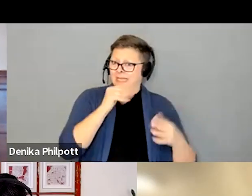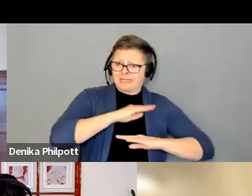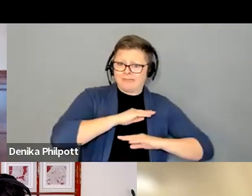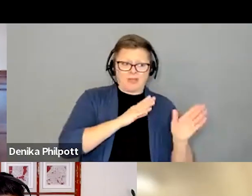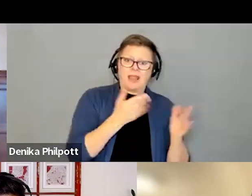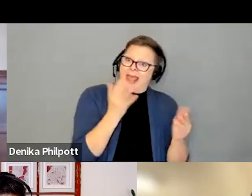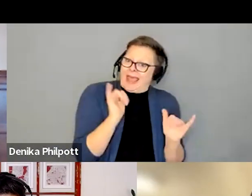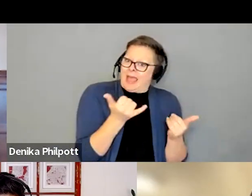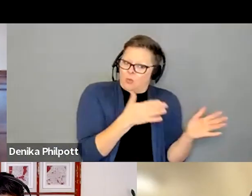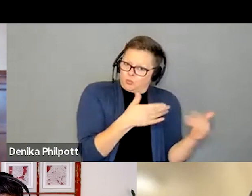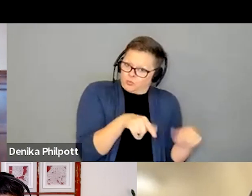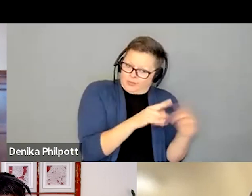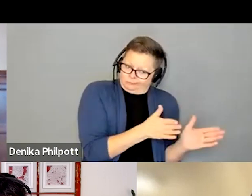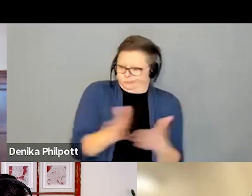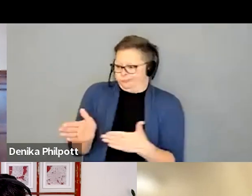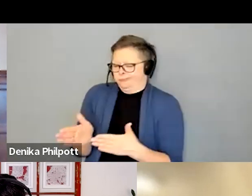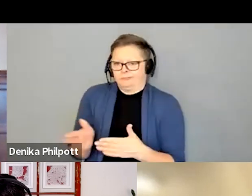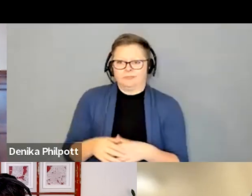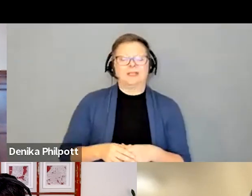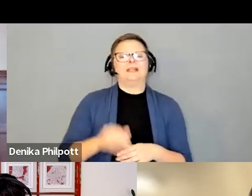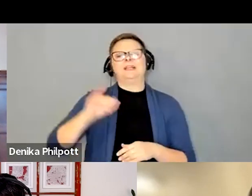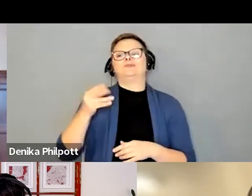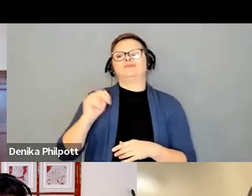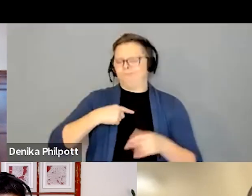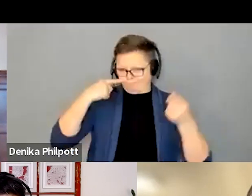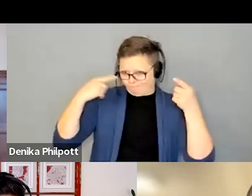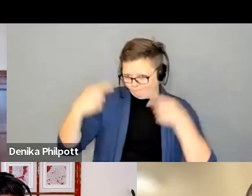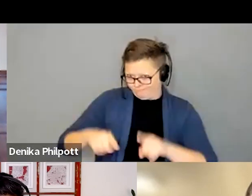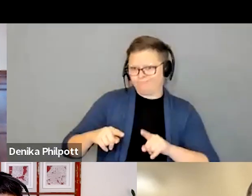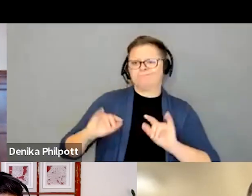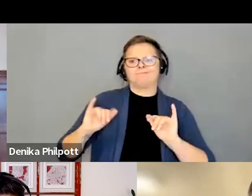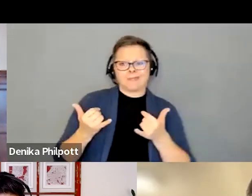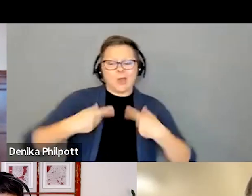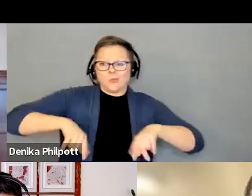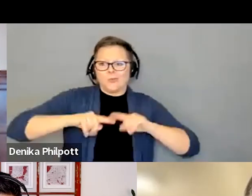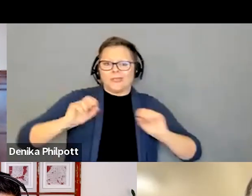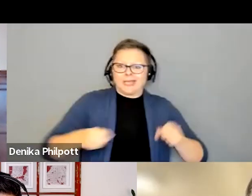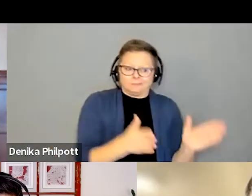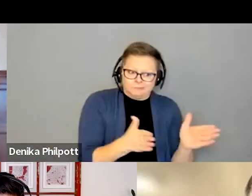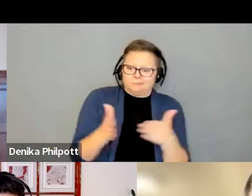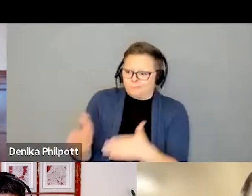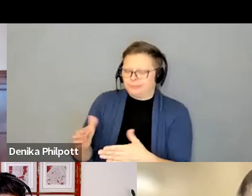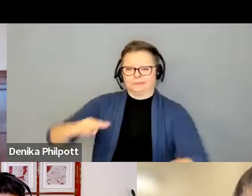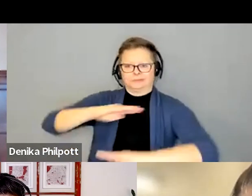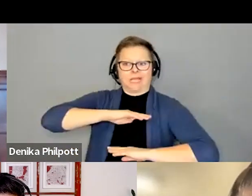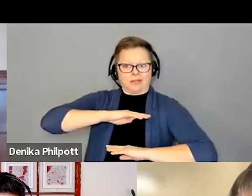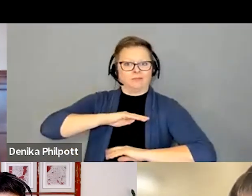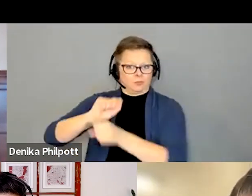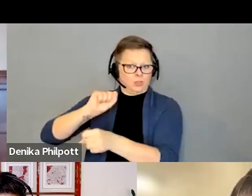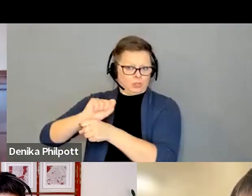forward to that too. I agree. How can we move people into more happier, more satisfied segments of work? That's going to